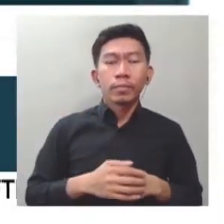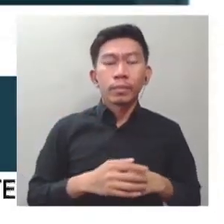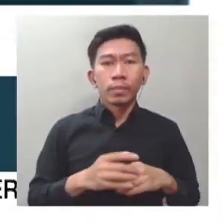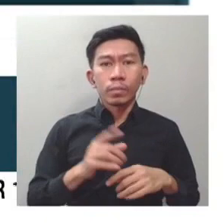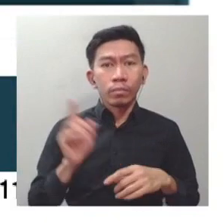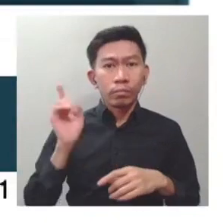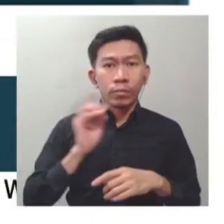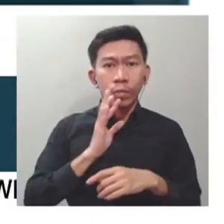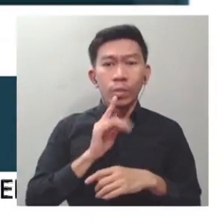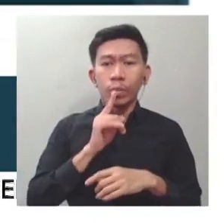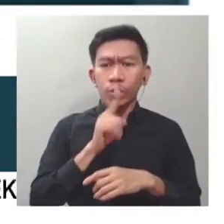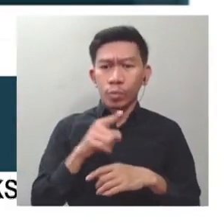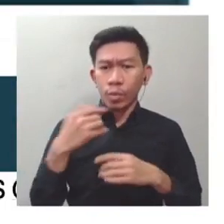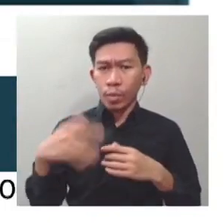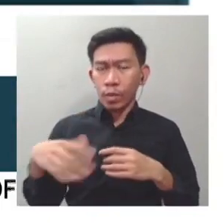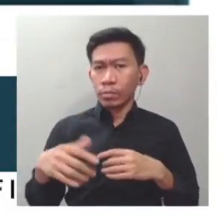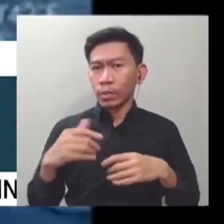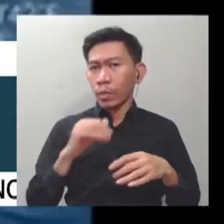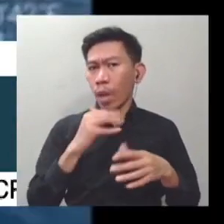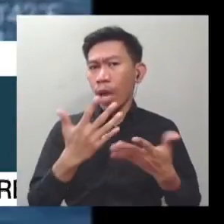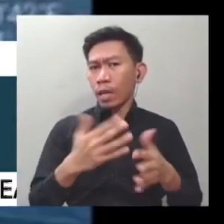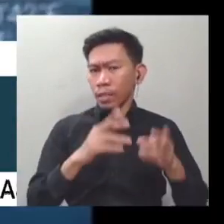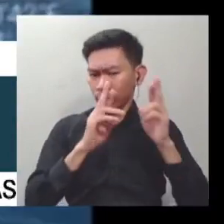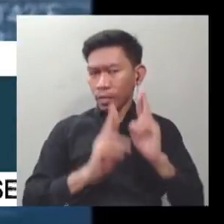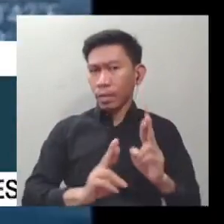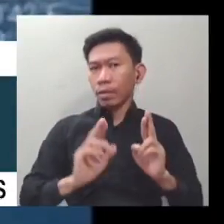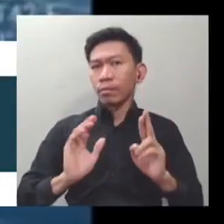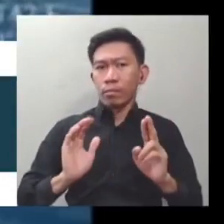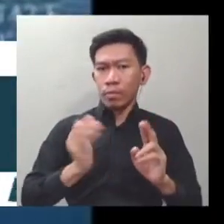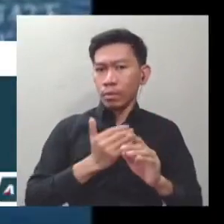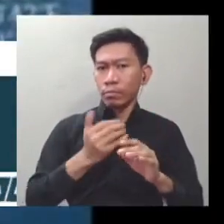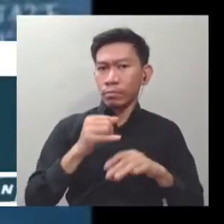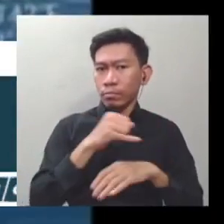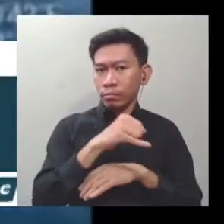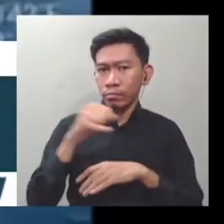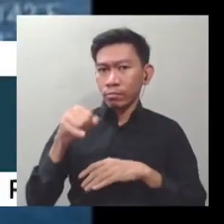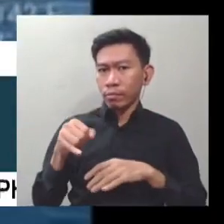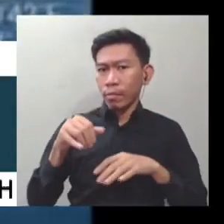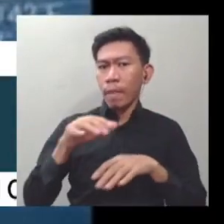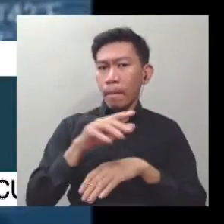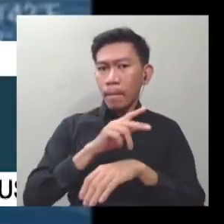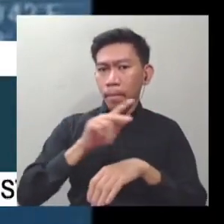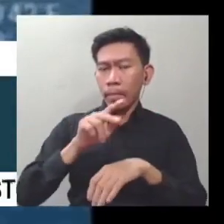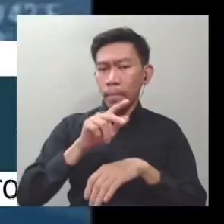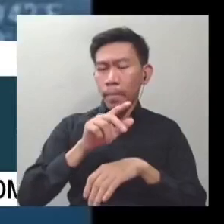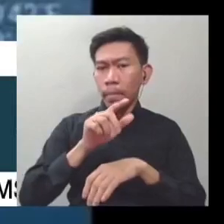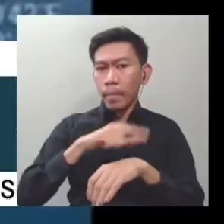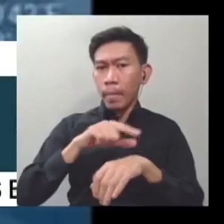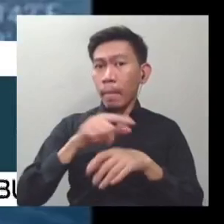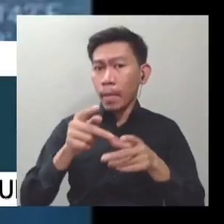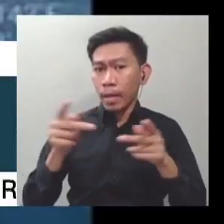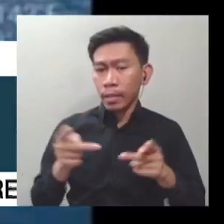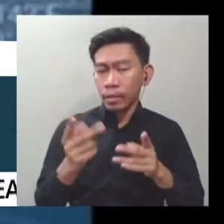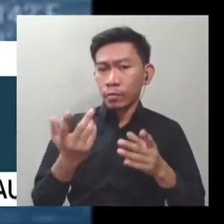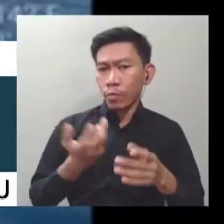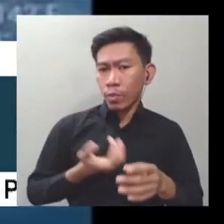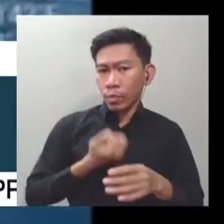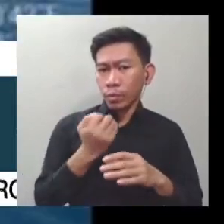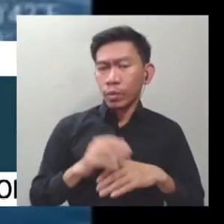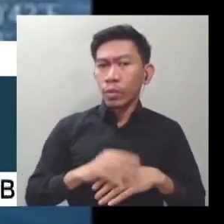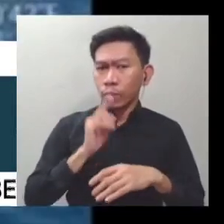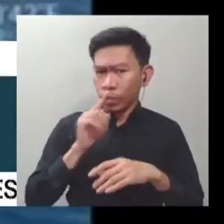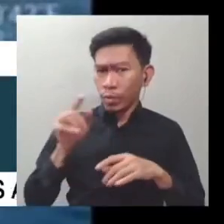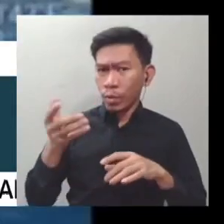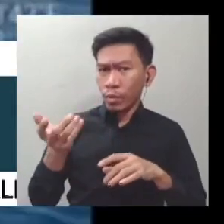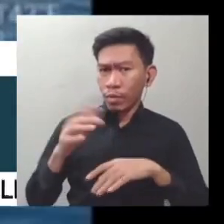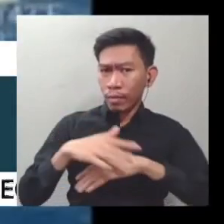our sovereignty and our territory. The UN clause awards all those areas to us, no? That we are the rightful